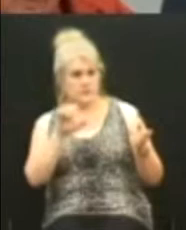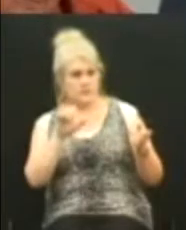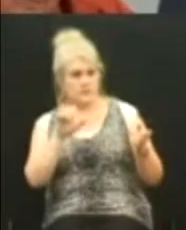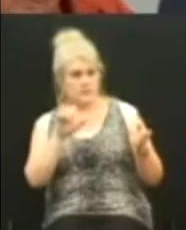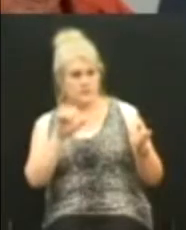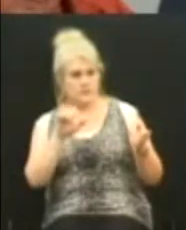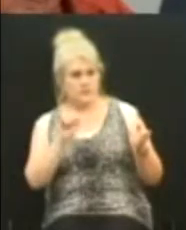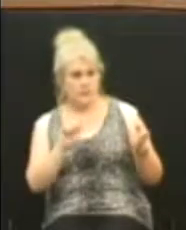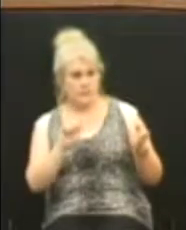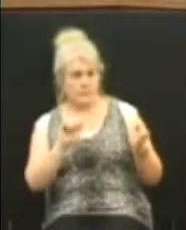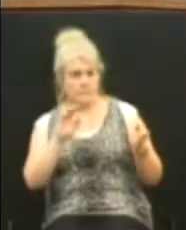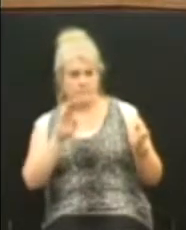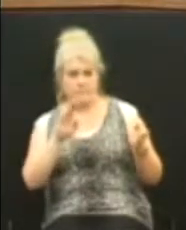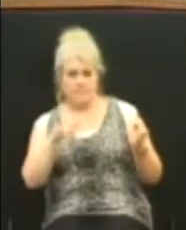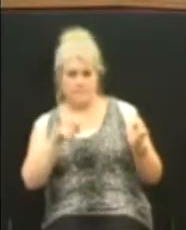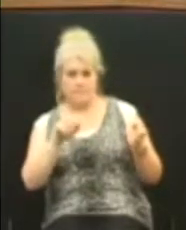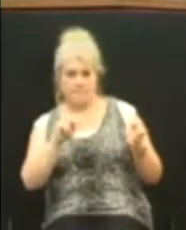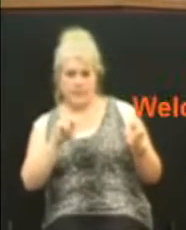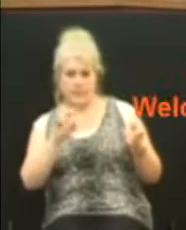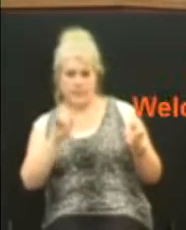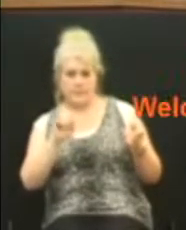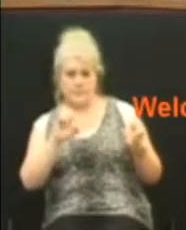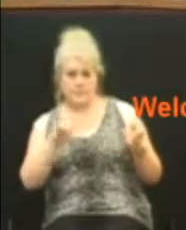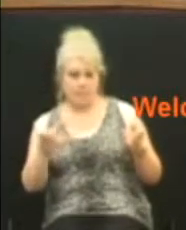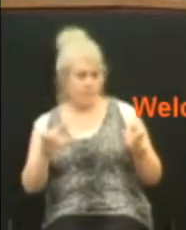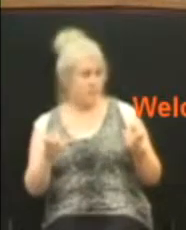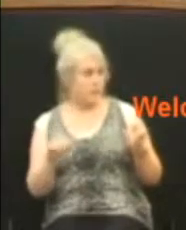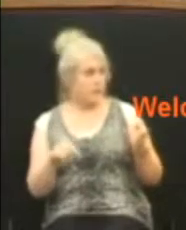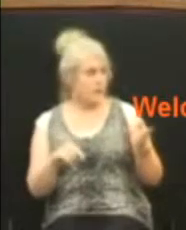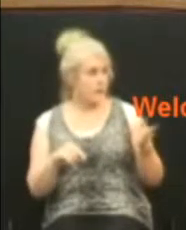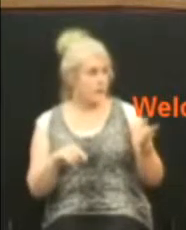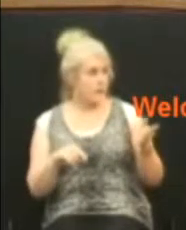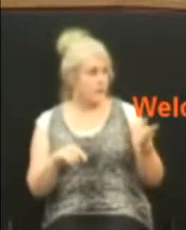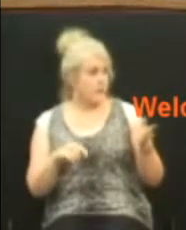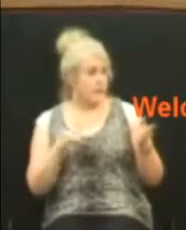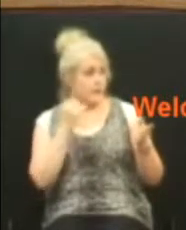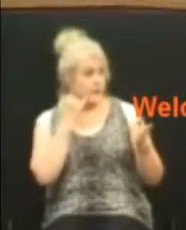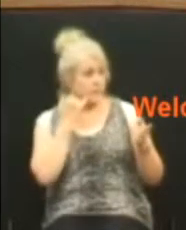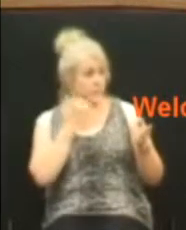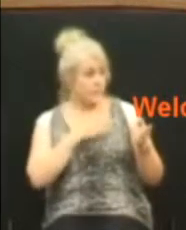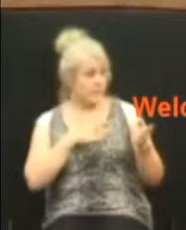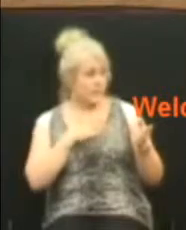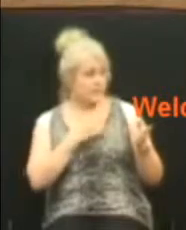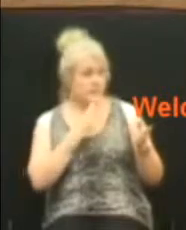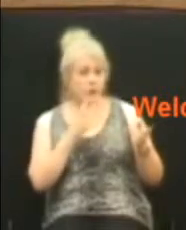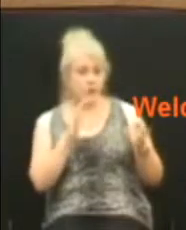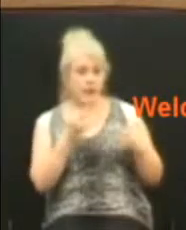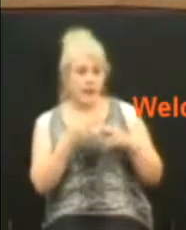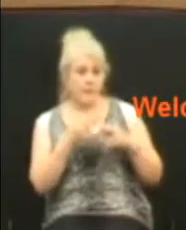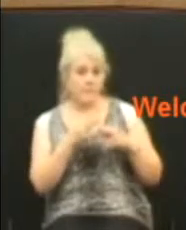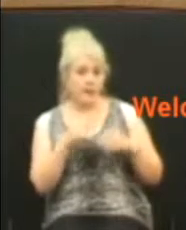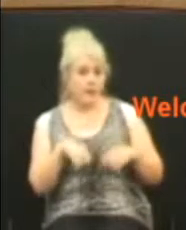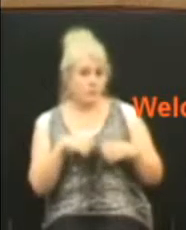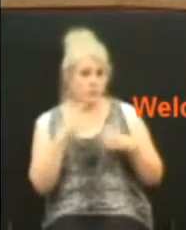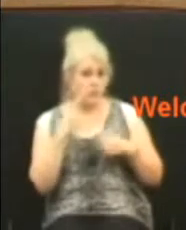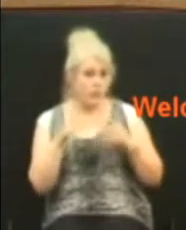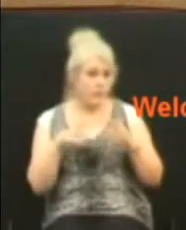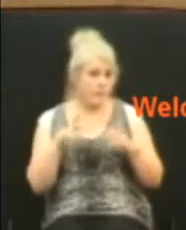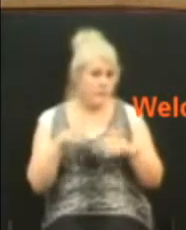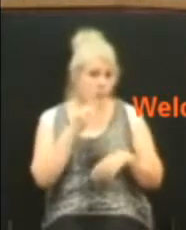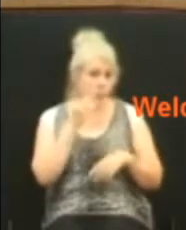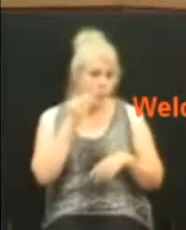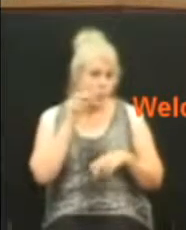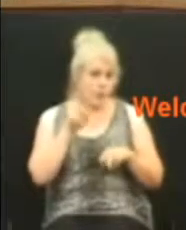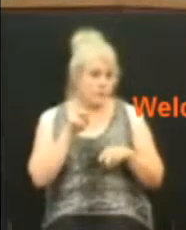Mental. Yeah, we got it. And if you would just please state your name and your address for the people at home